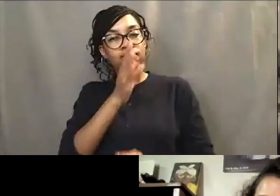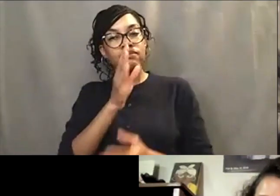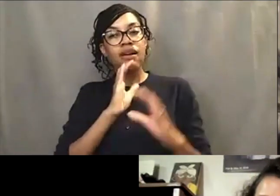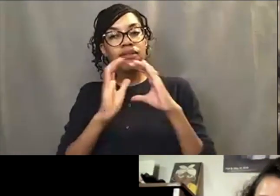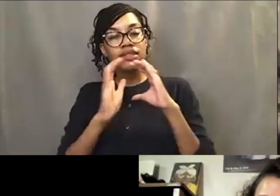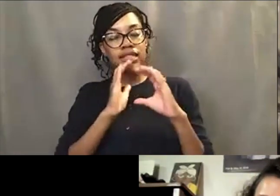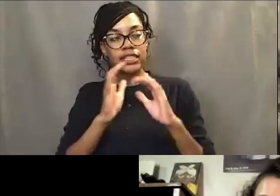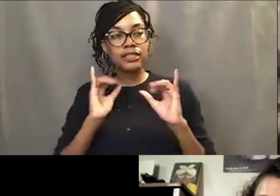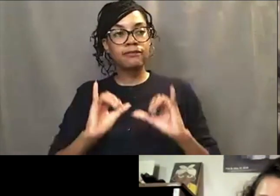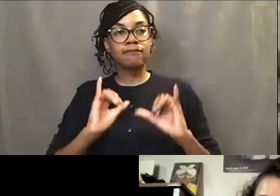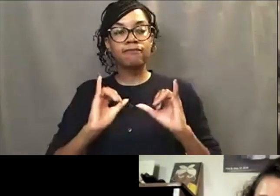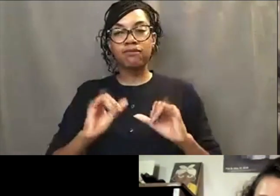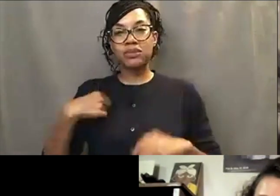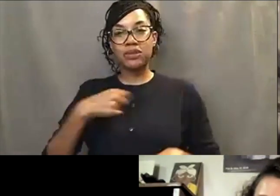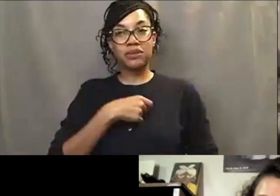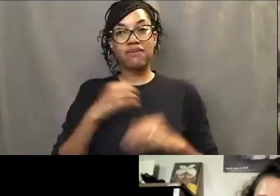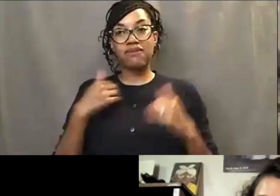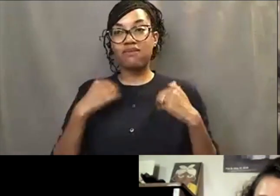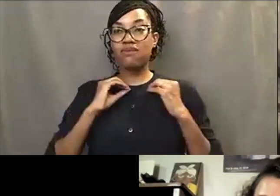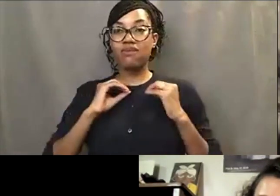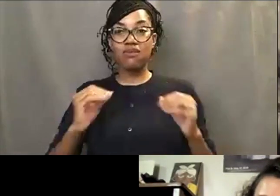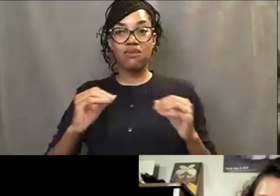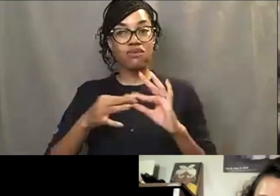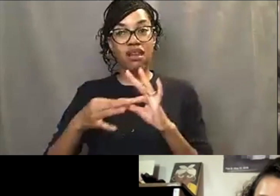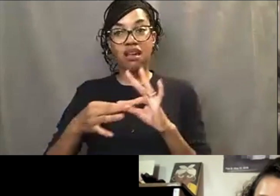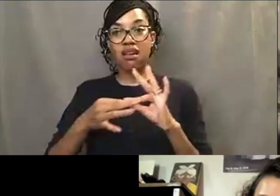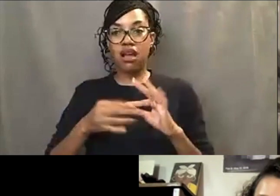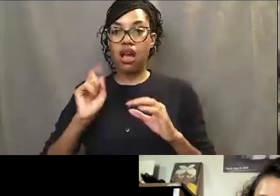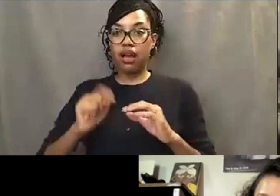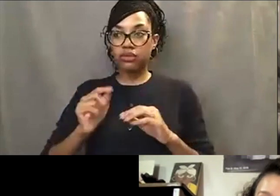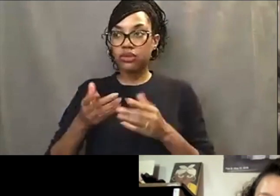develop so that we can co-create together.